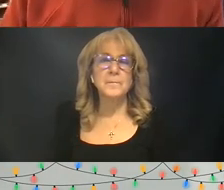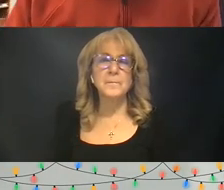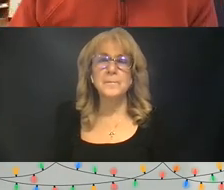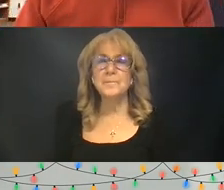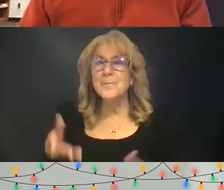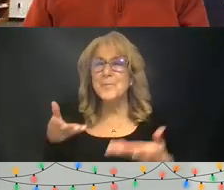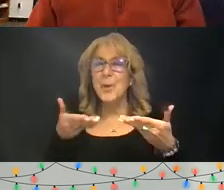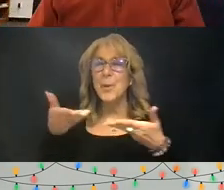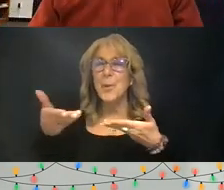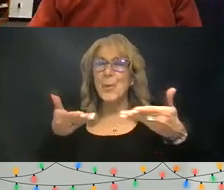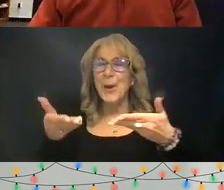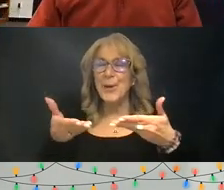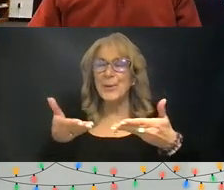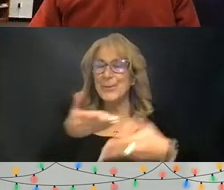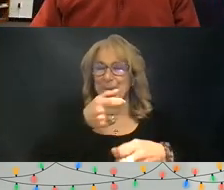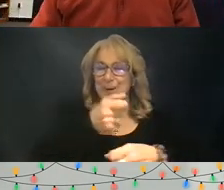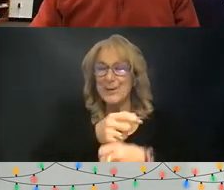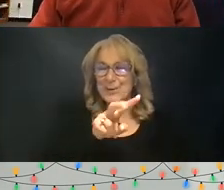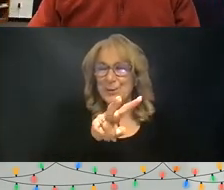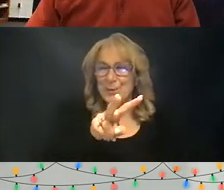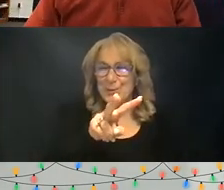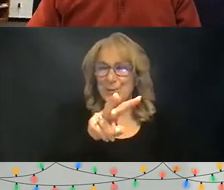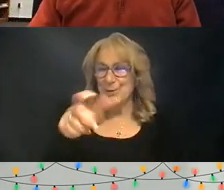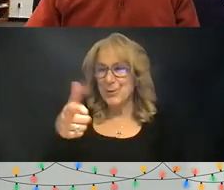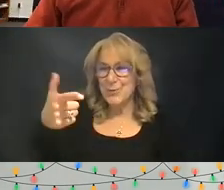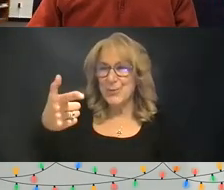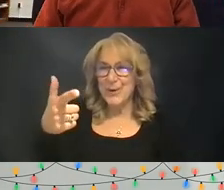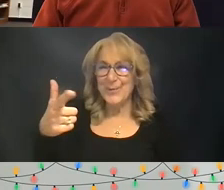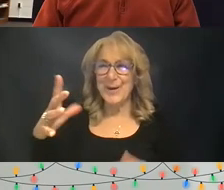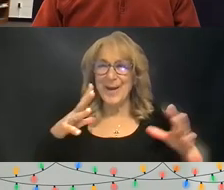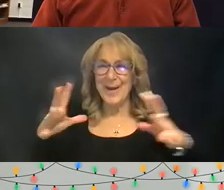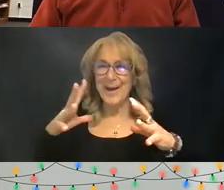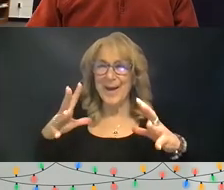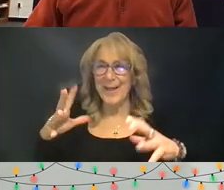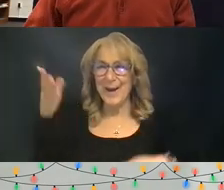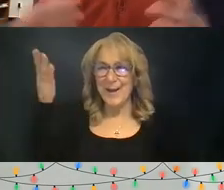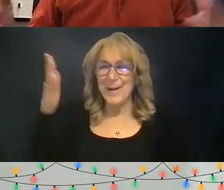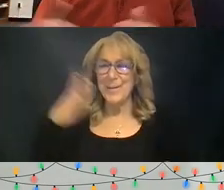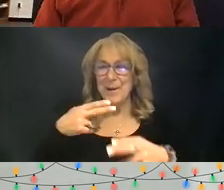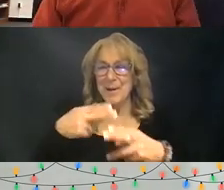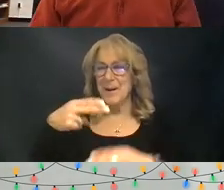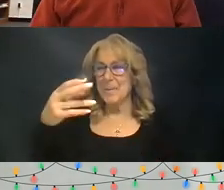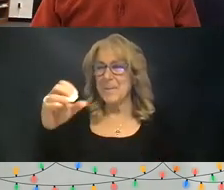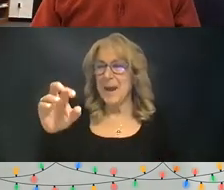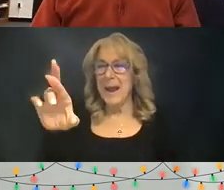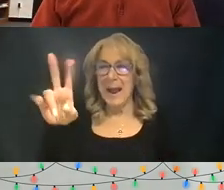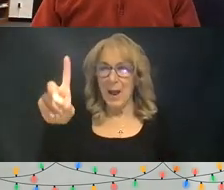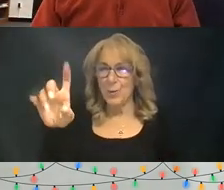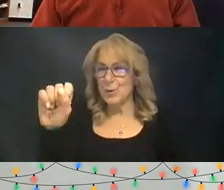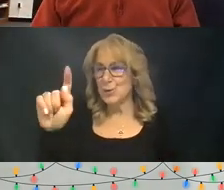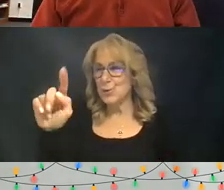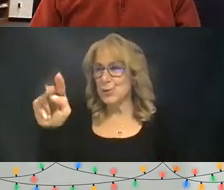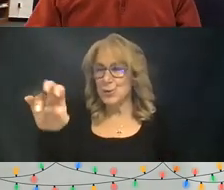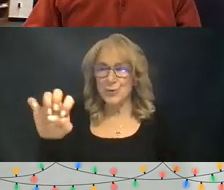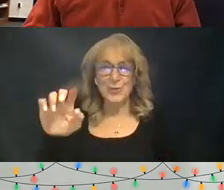Welcome to the 2021 Holiday Science Lecture. My name is Howard Stone, and I'm pleased to welcome you to this year's